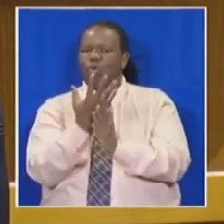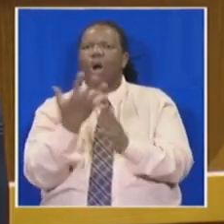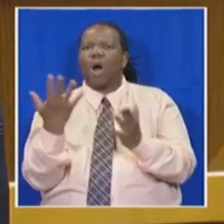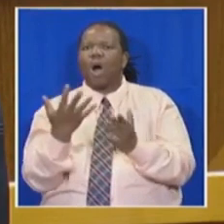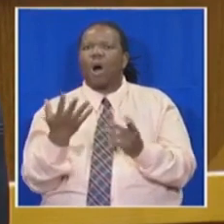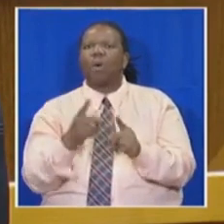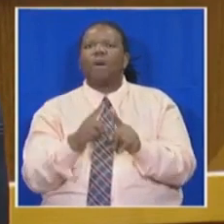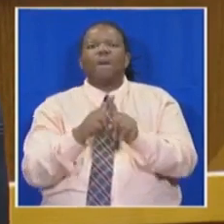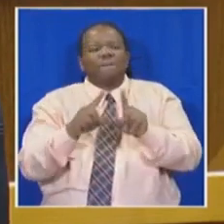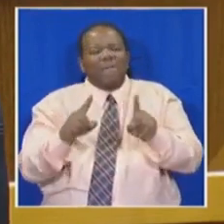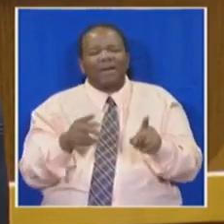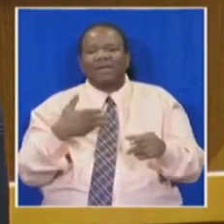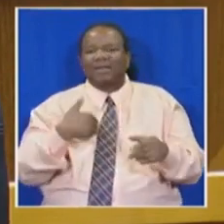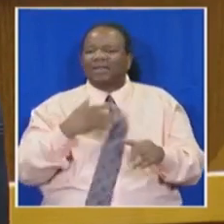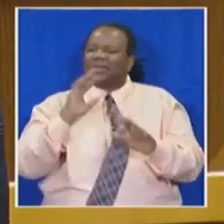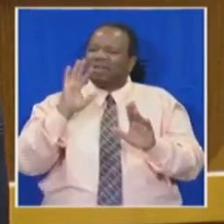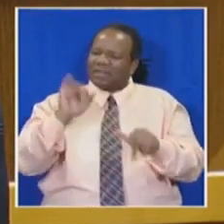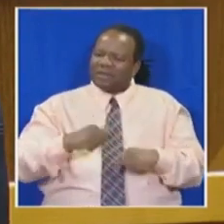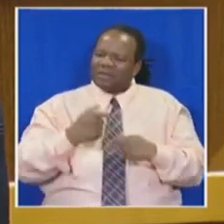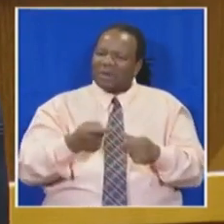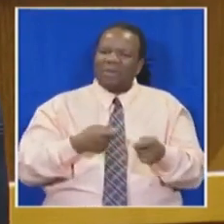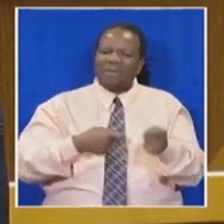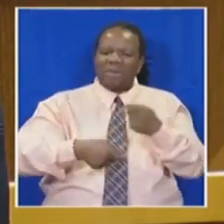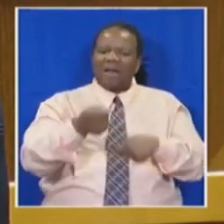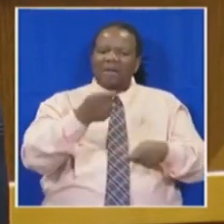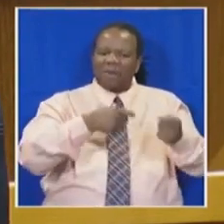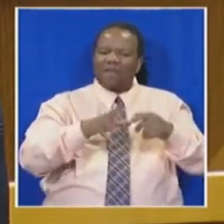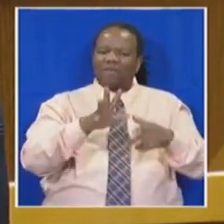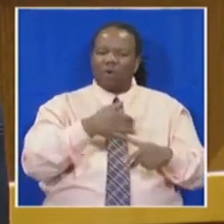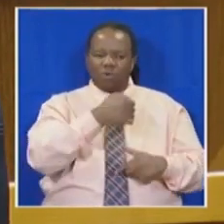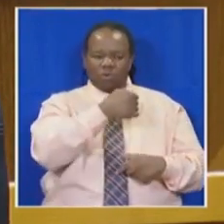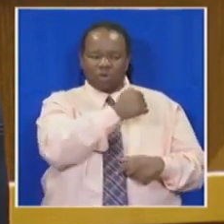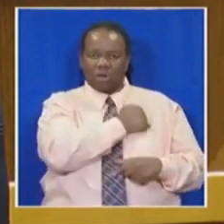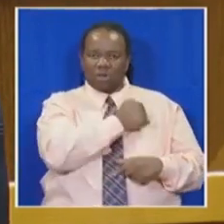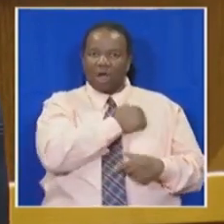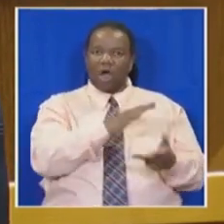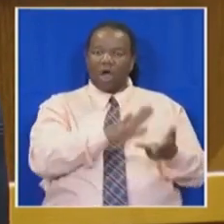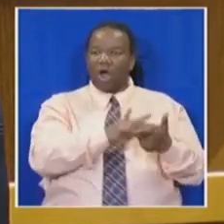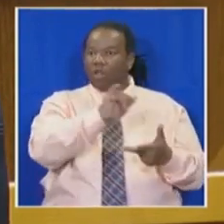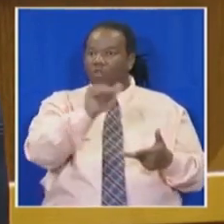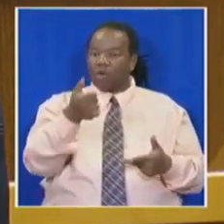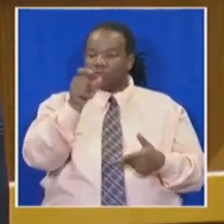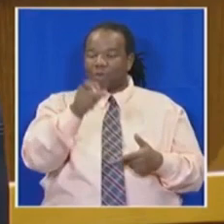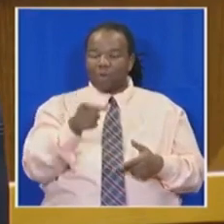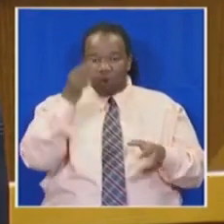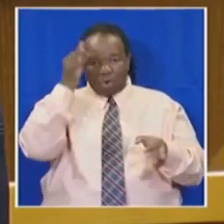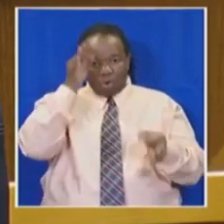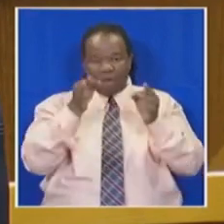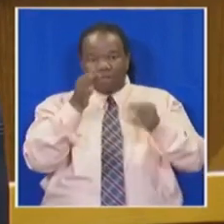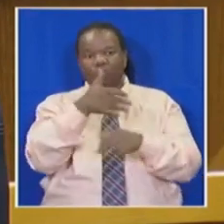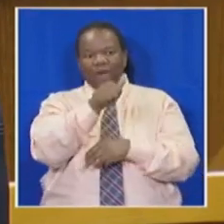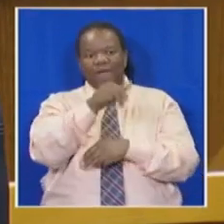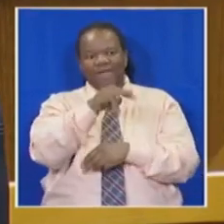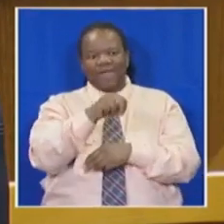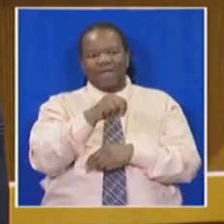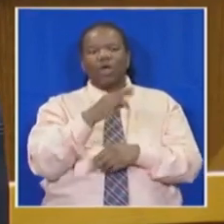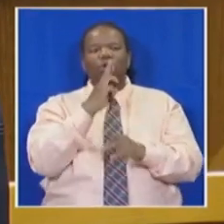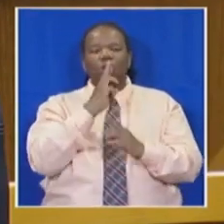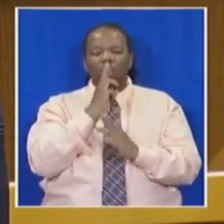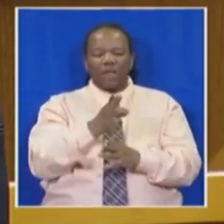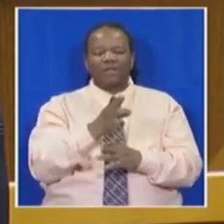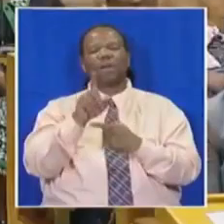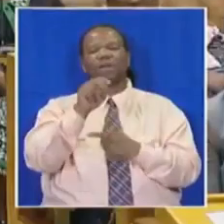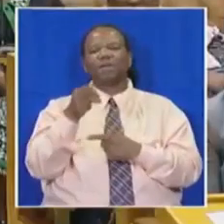stealing public money for cadres and political loyalists. However, honorable members,